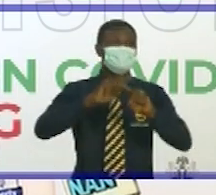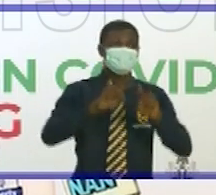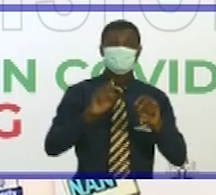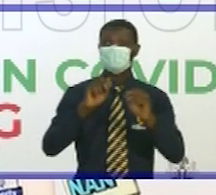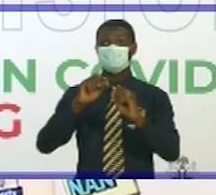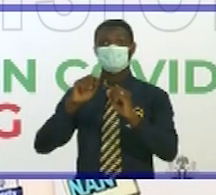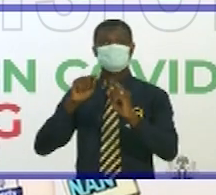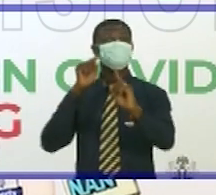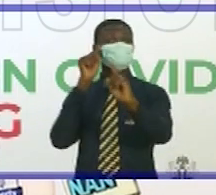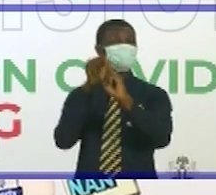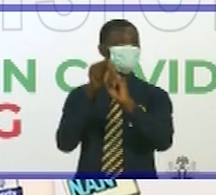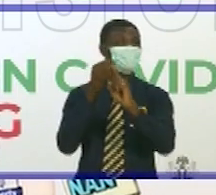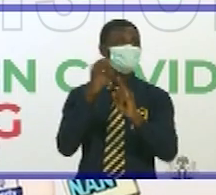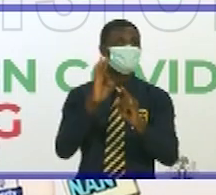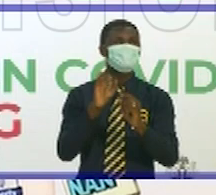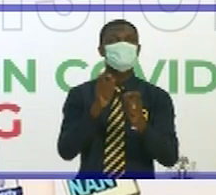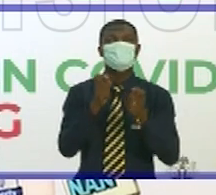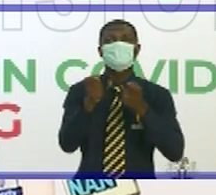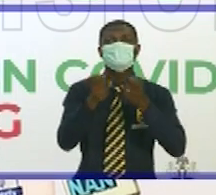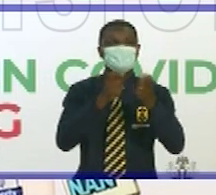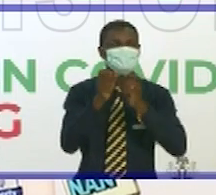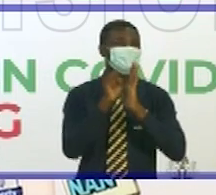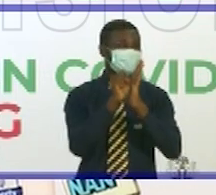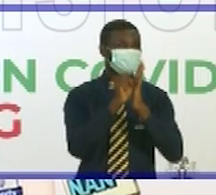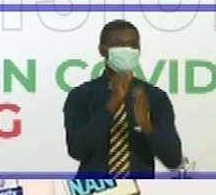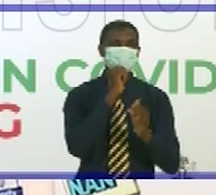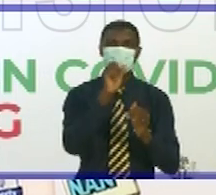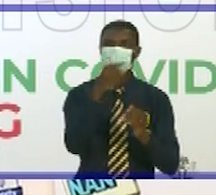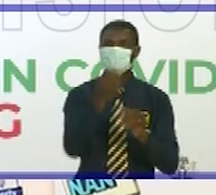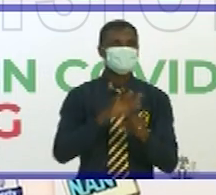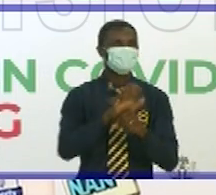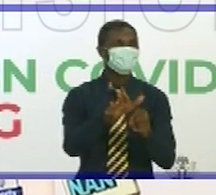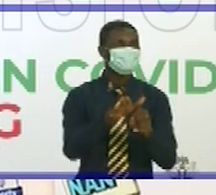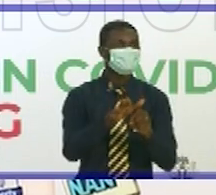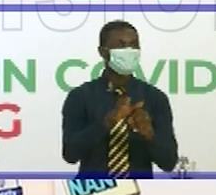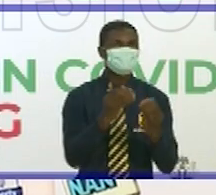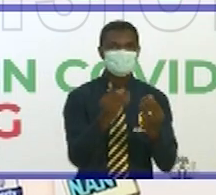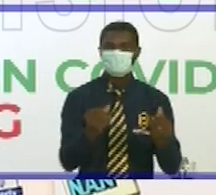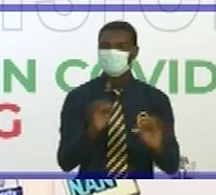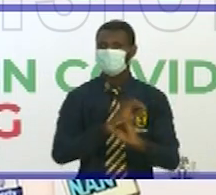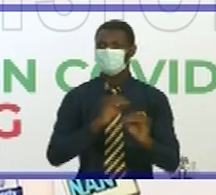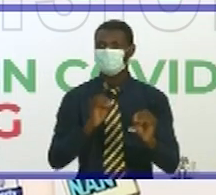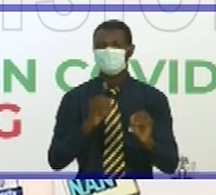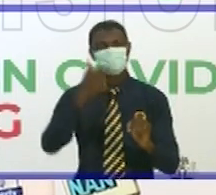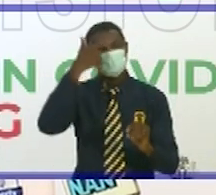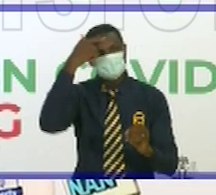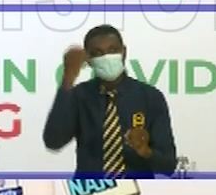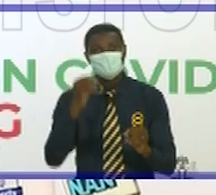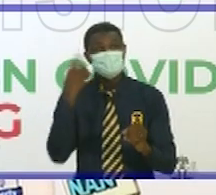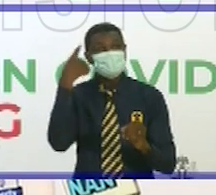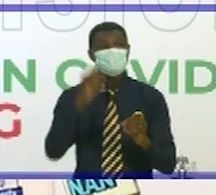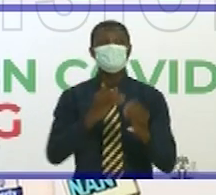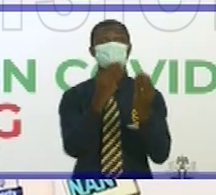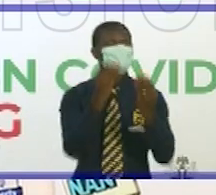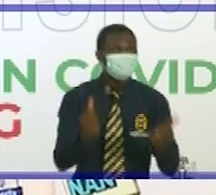with the symptoms, not even the cure of COVID-19. For cure, we are way behind the virus